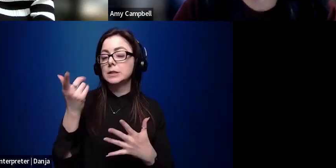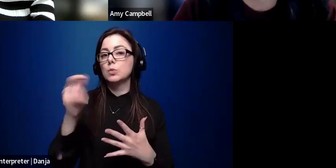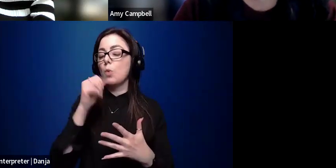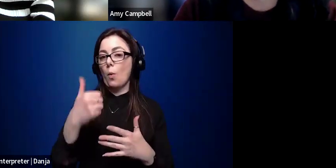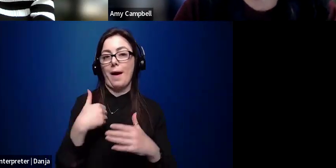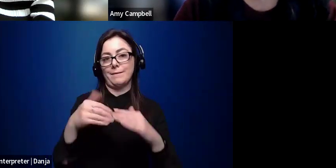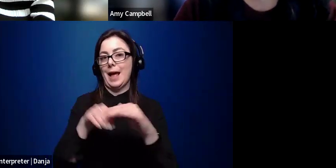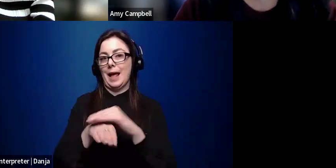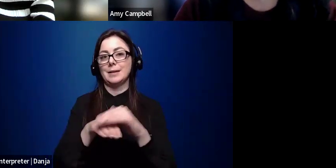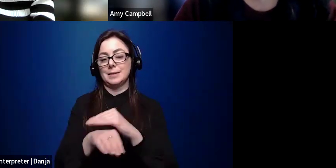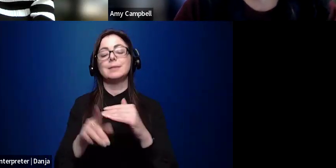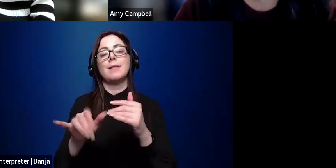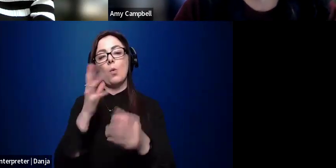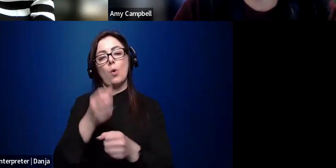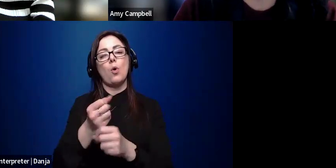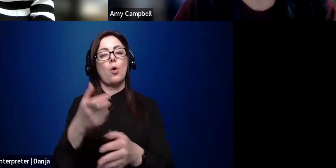in the system more.